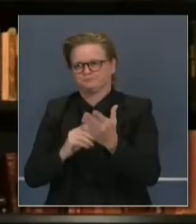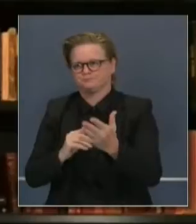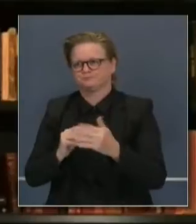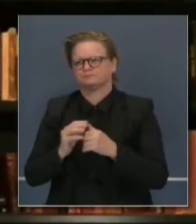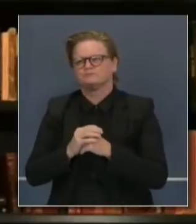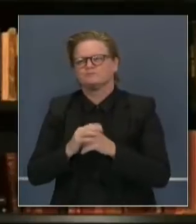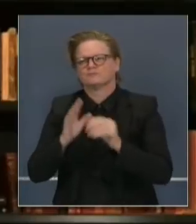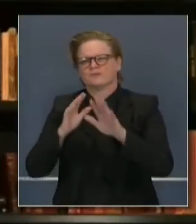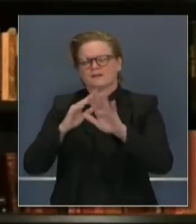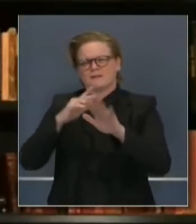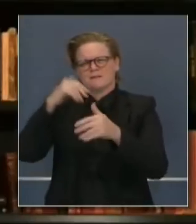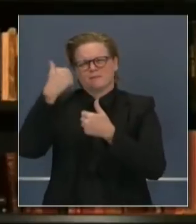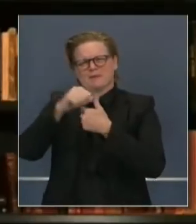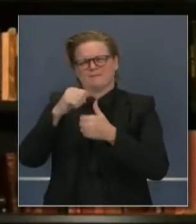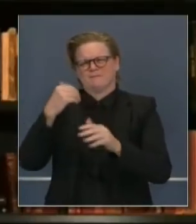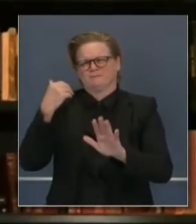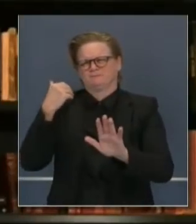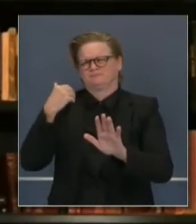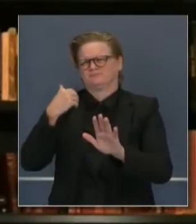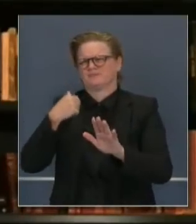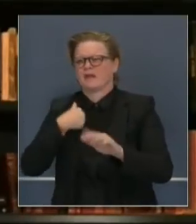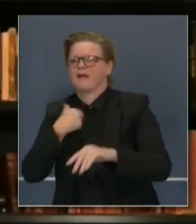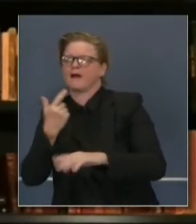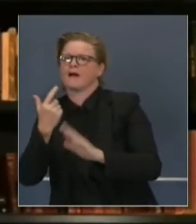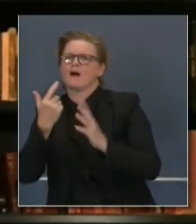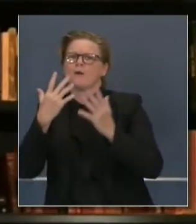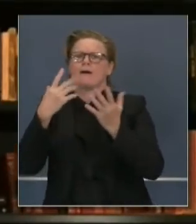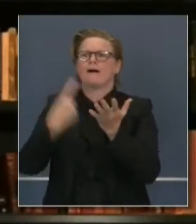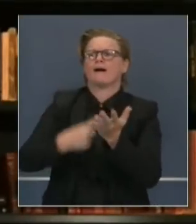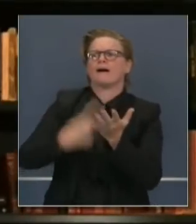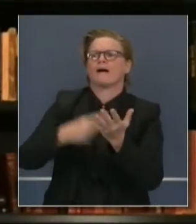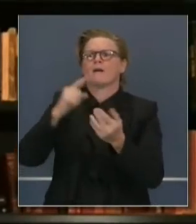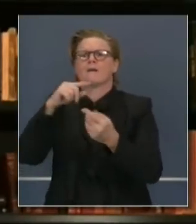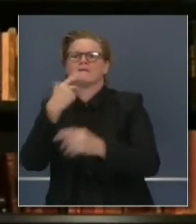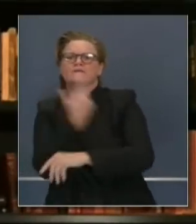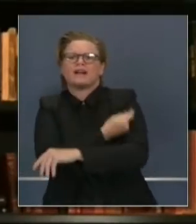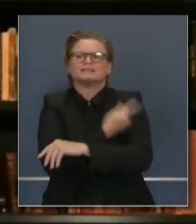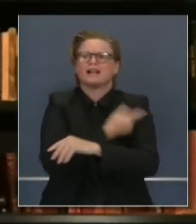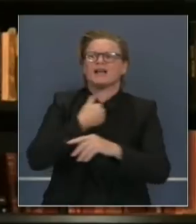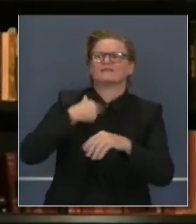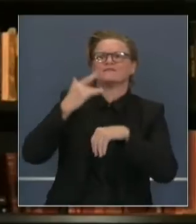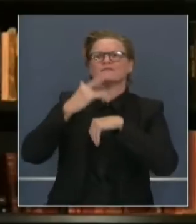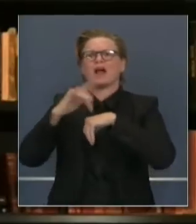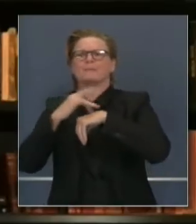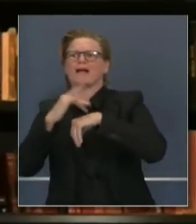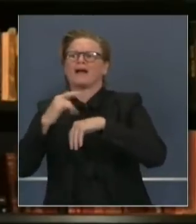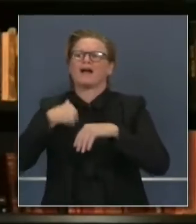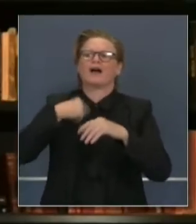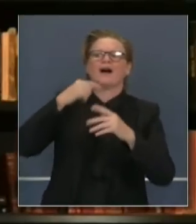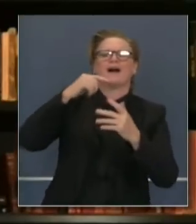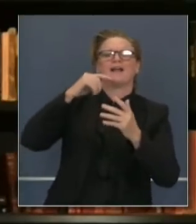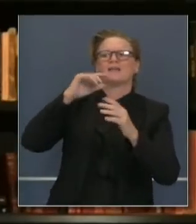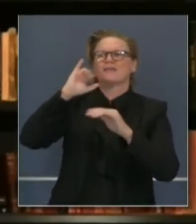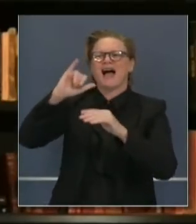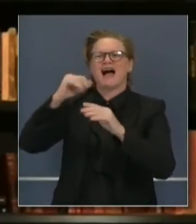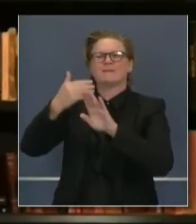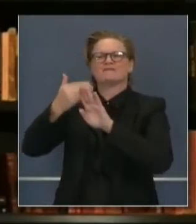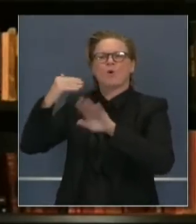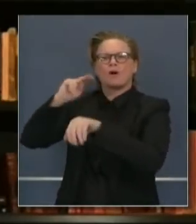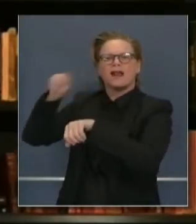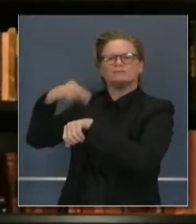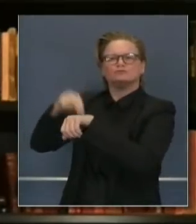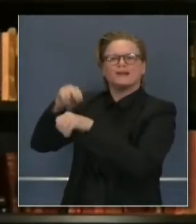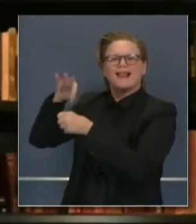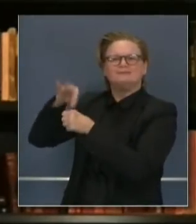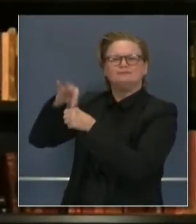promotion that vaccines were going to magically become available before the national election. Again, one